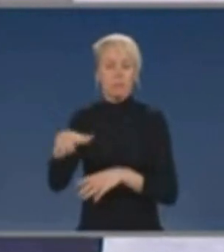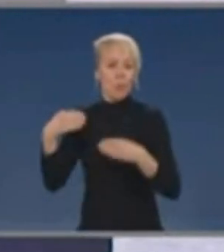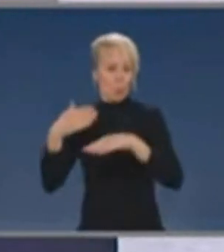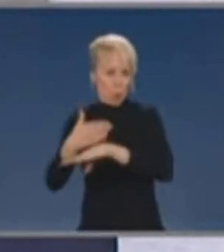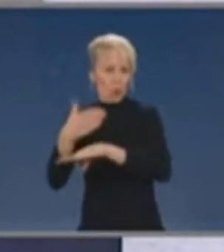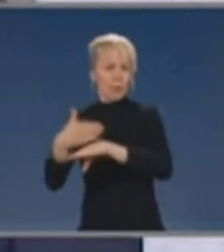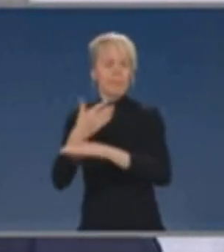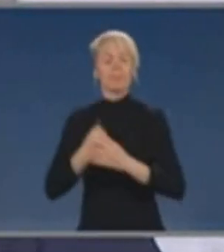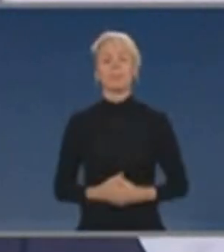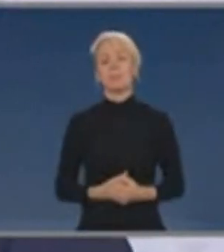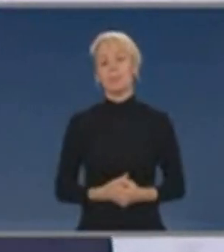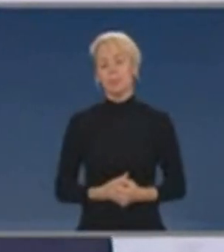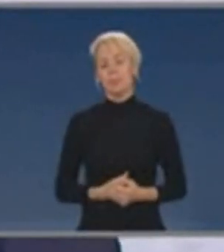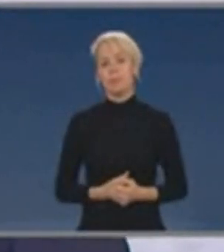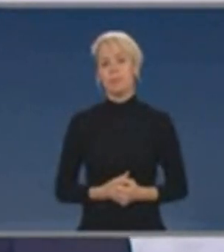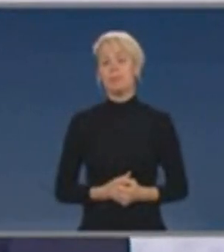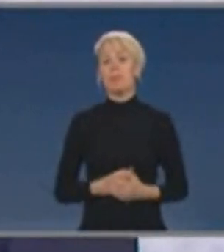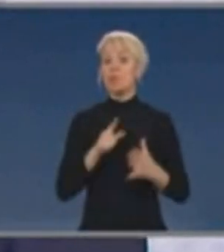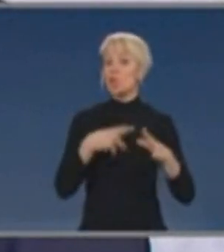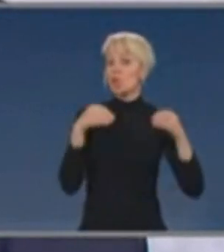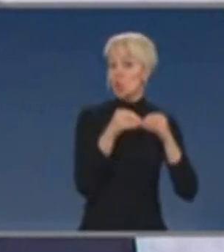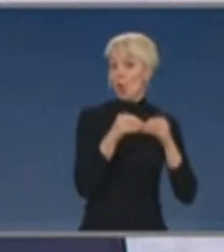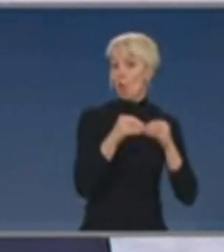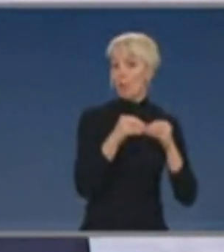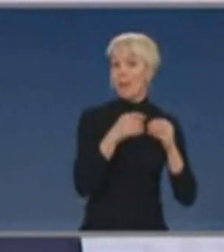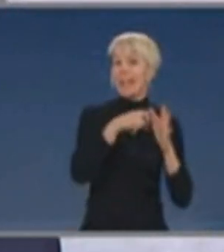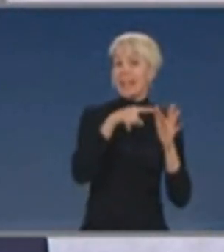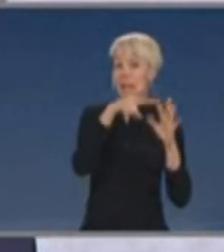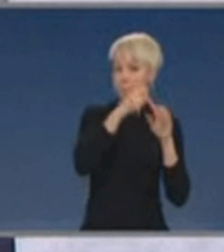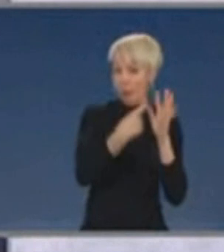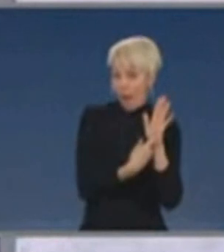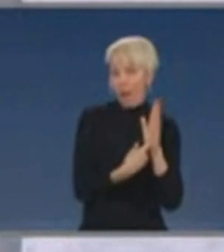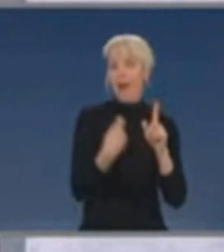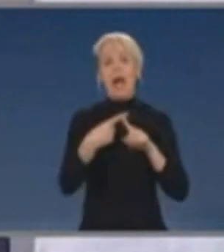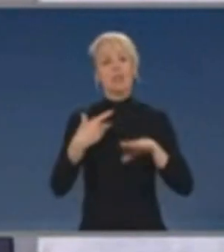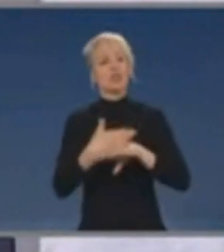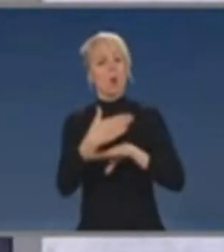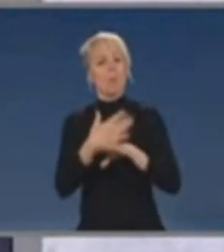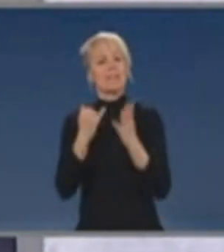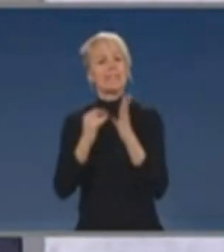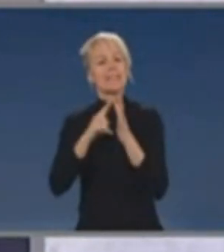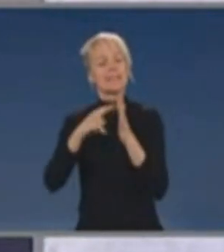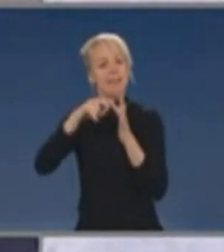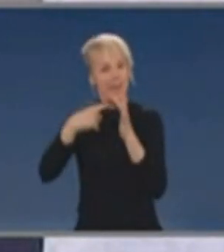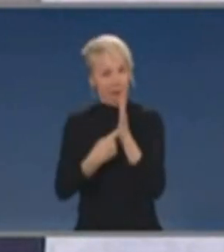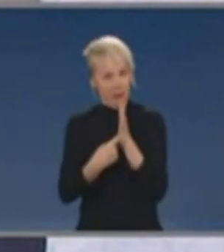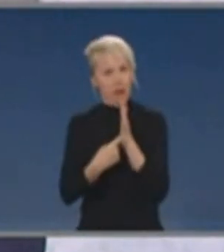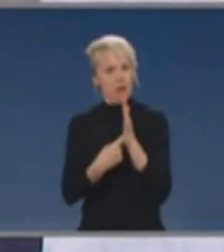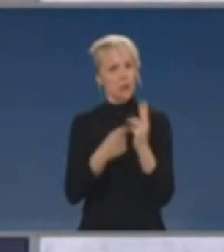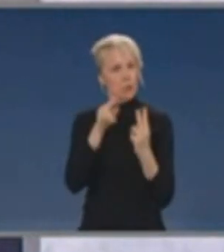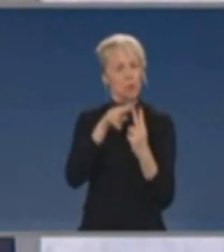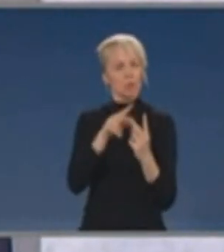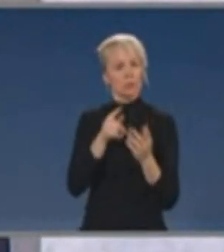today, that the JobKeeper and JobSeeker programs combined are supporting large numbers of people within that